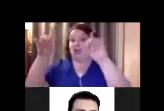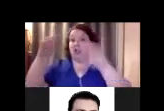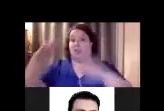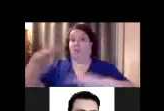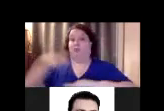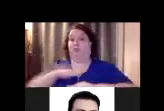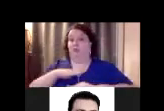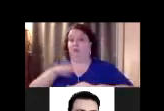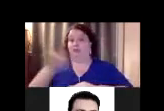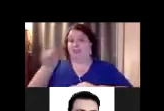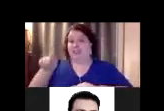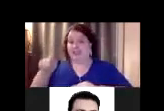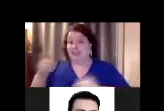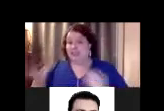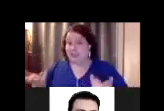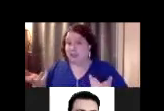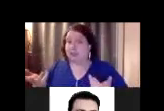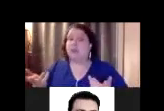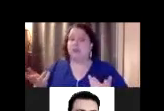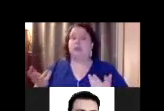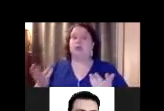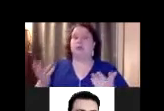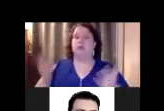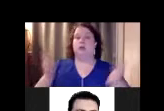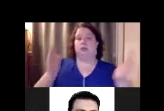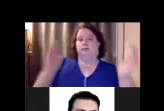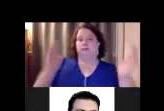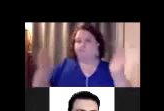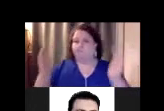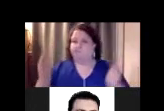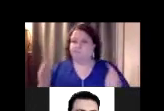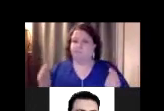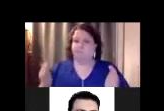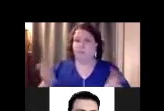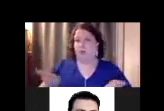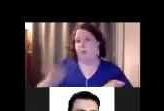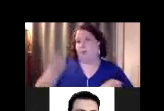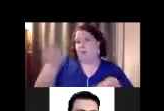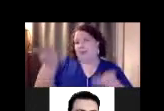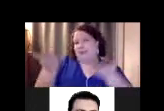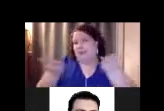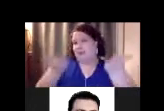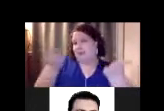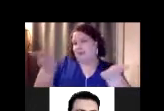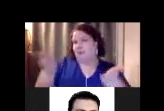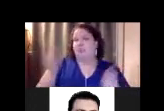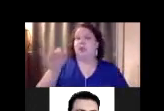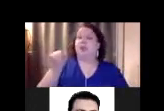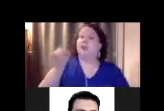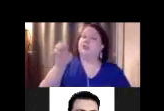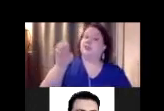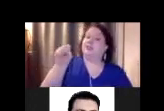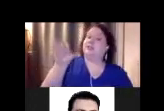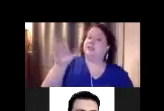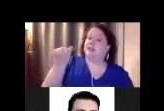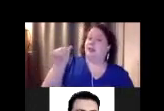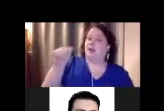to contrast those, understand them, and present them. And yes, Jessica, you can go to the end here.